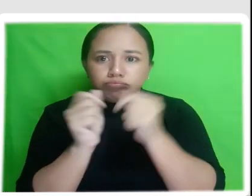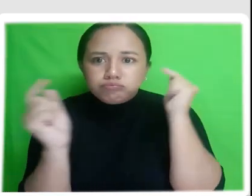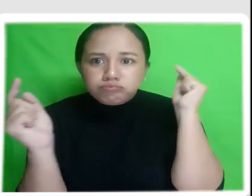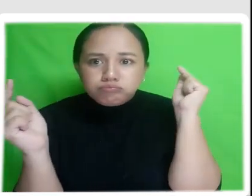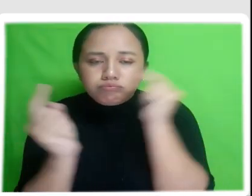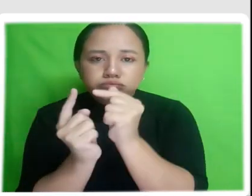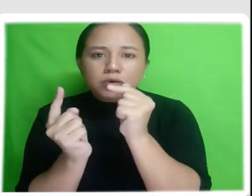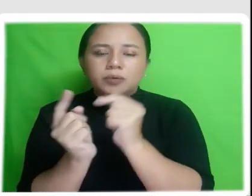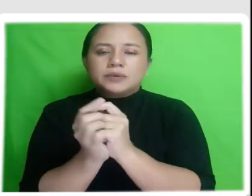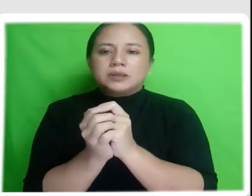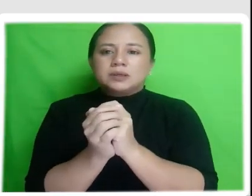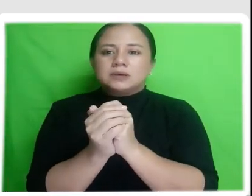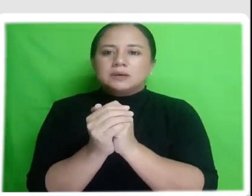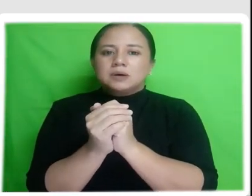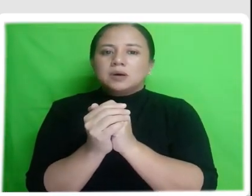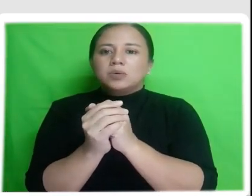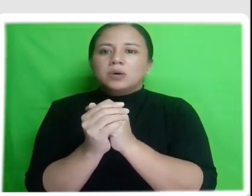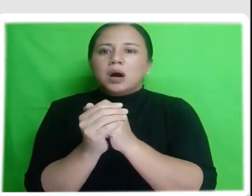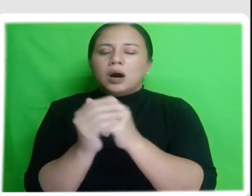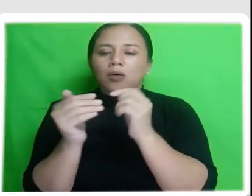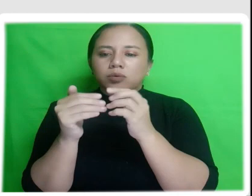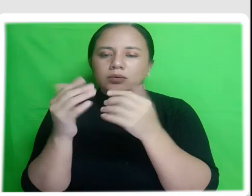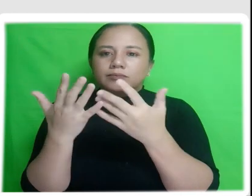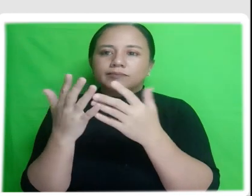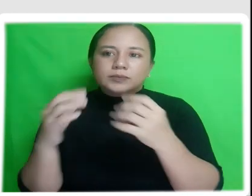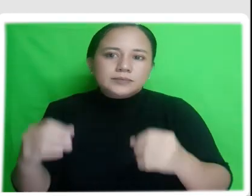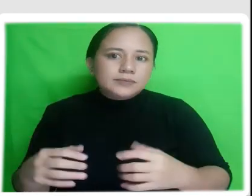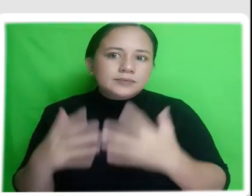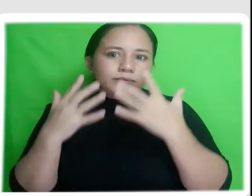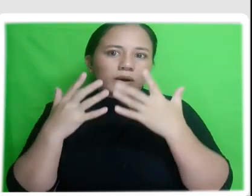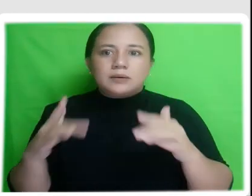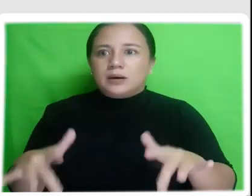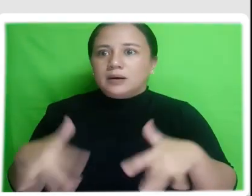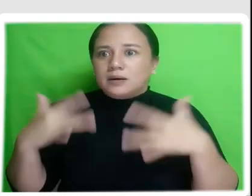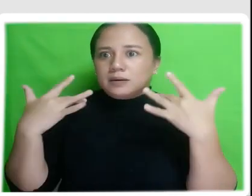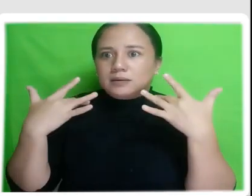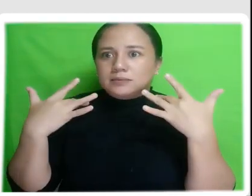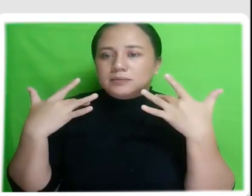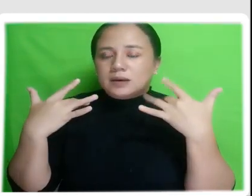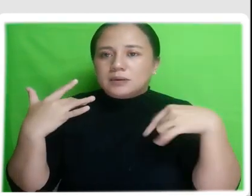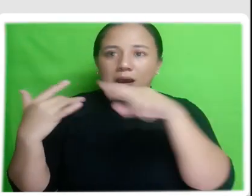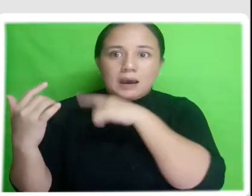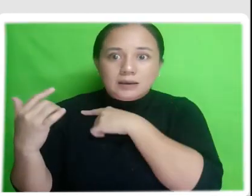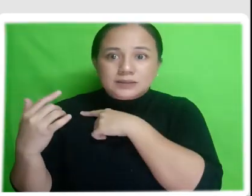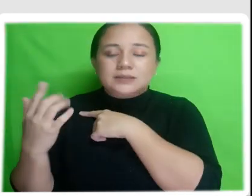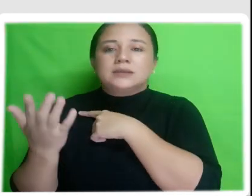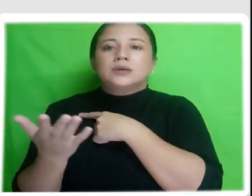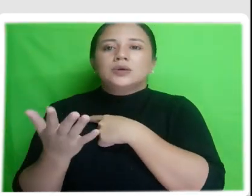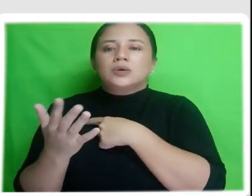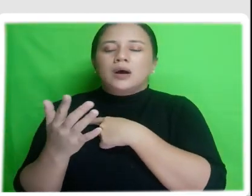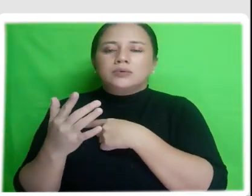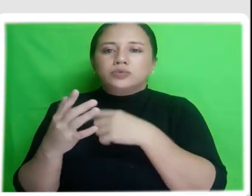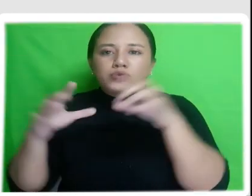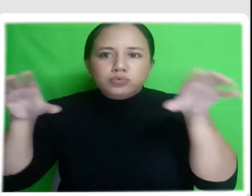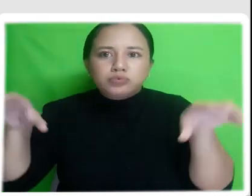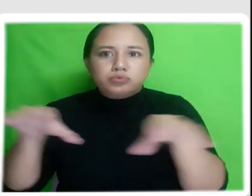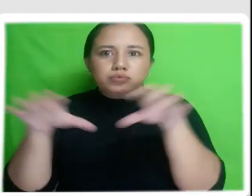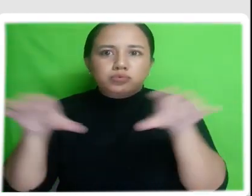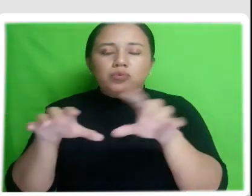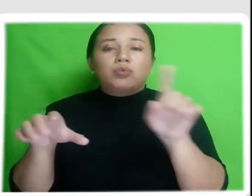word says, moves us, drives us, energizes us to do what we want to